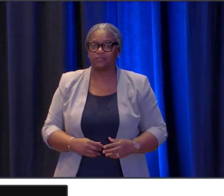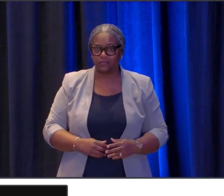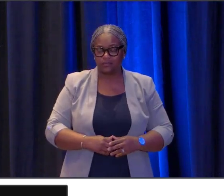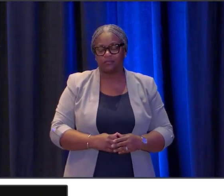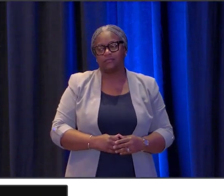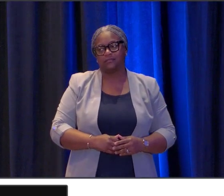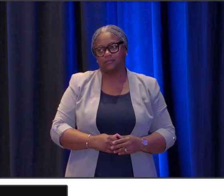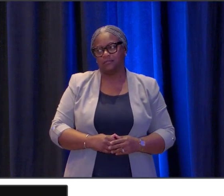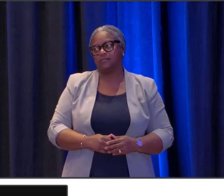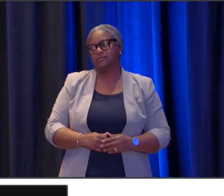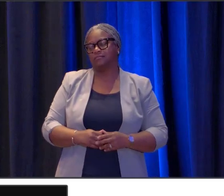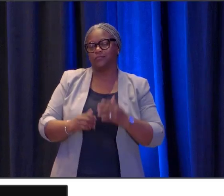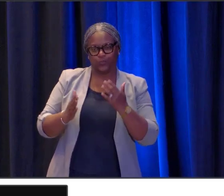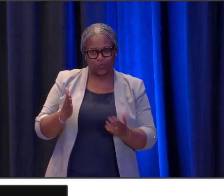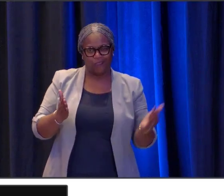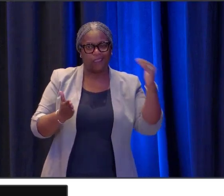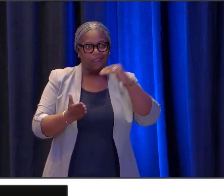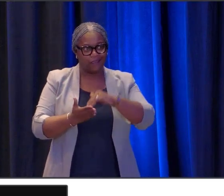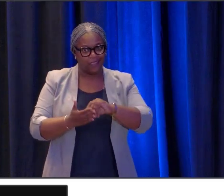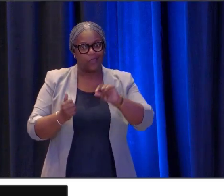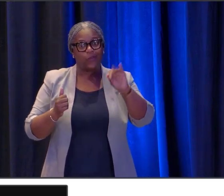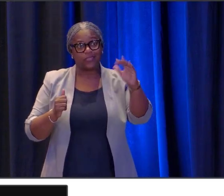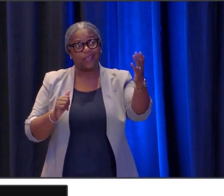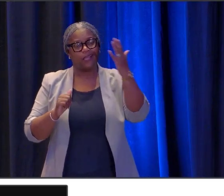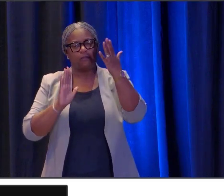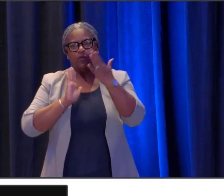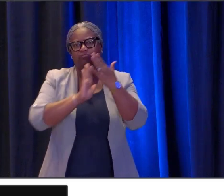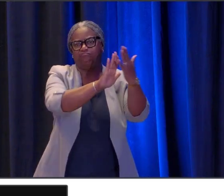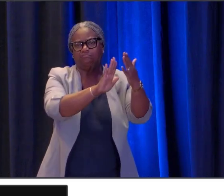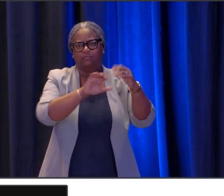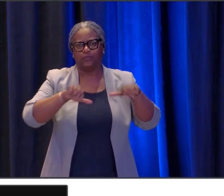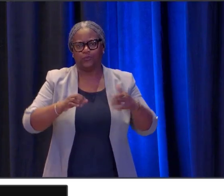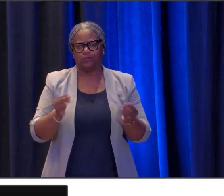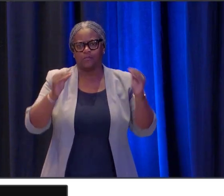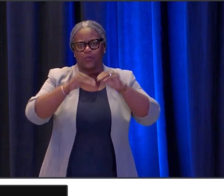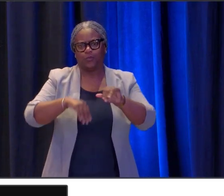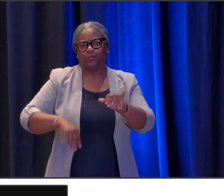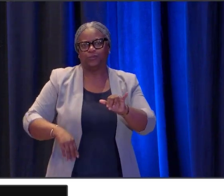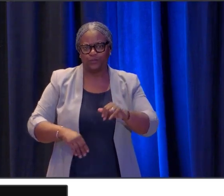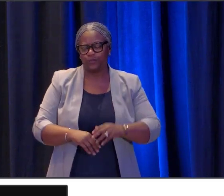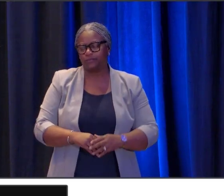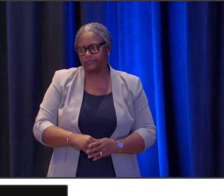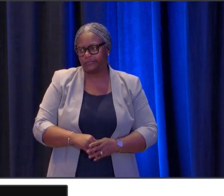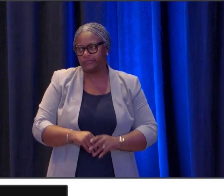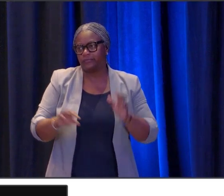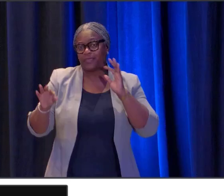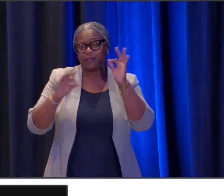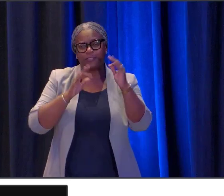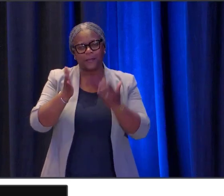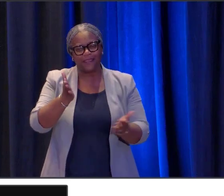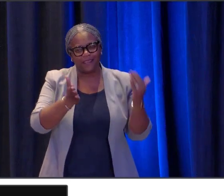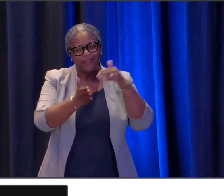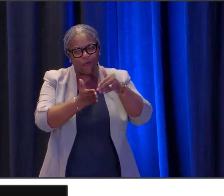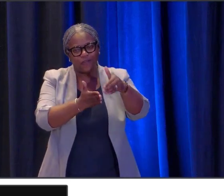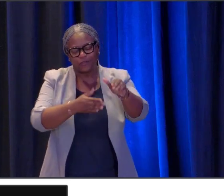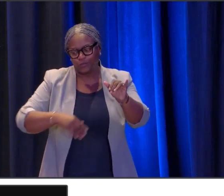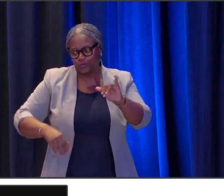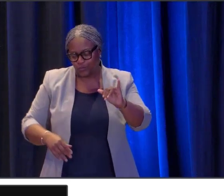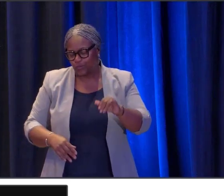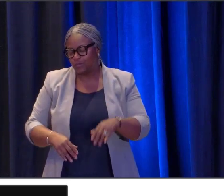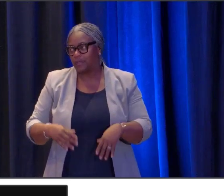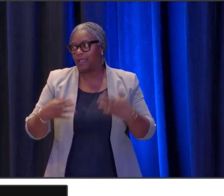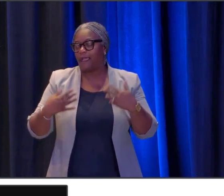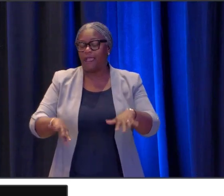So we can do much more of that. And I say this often. I am amazed